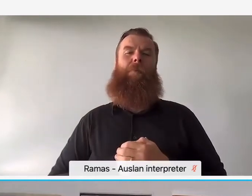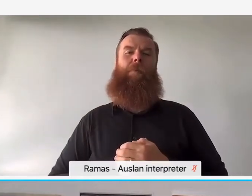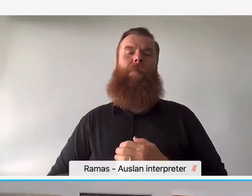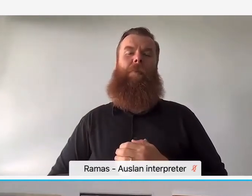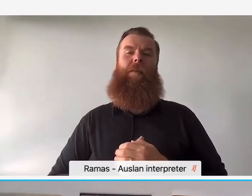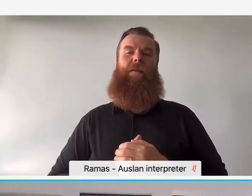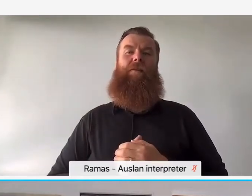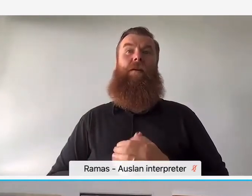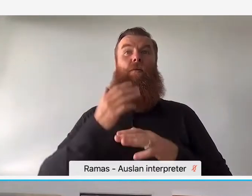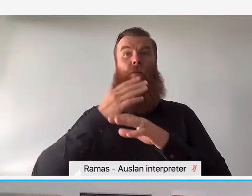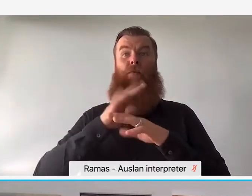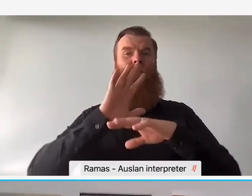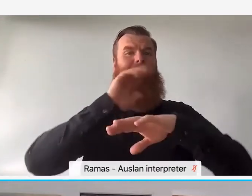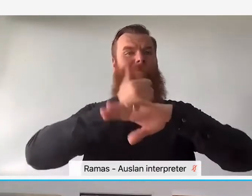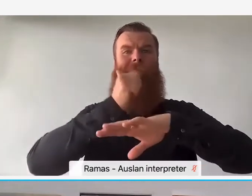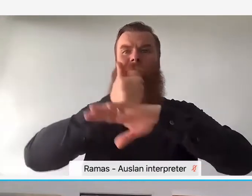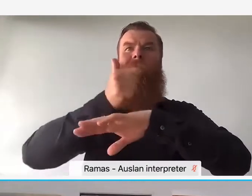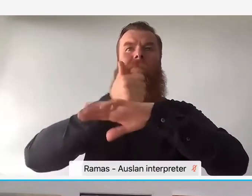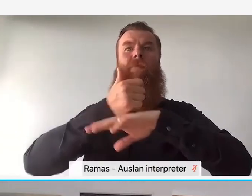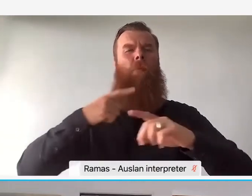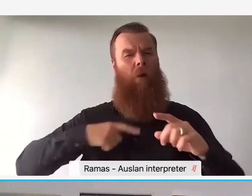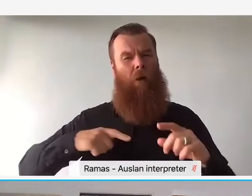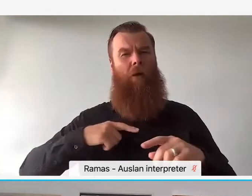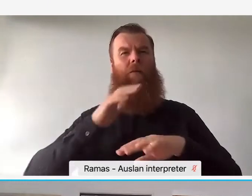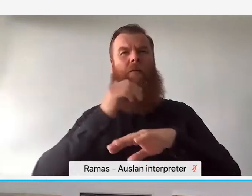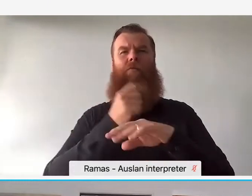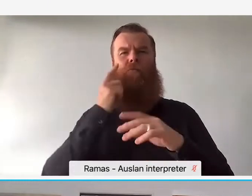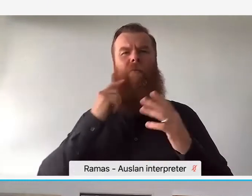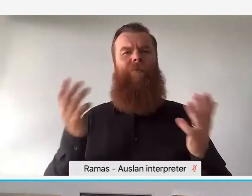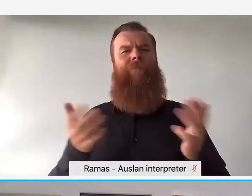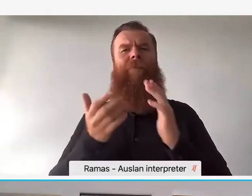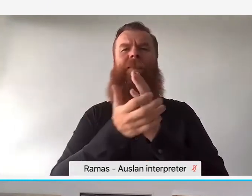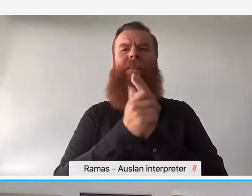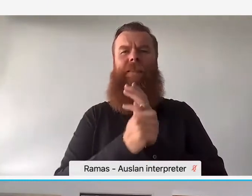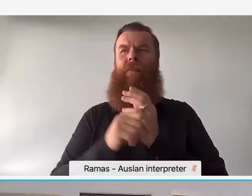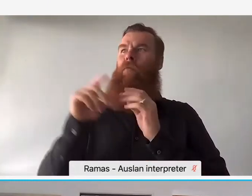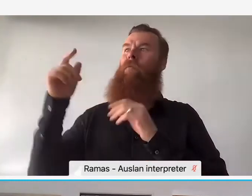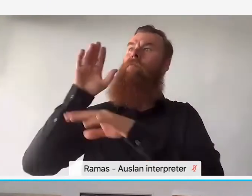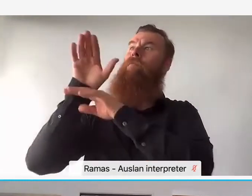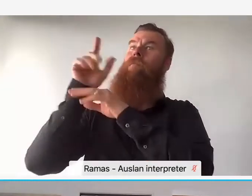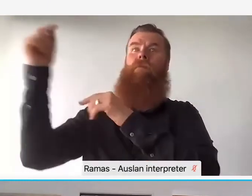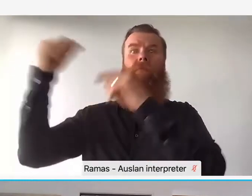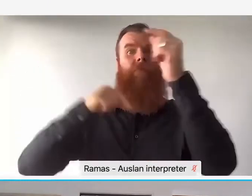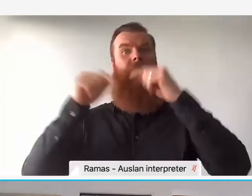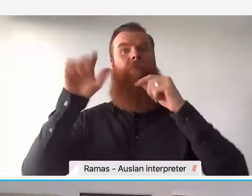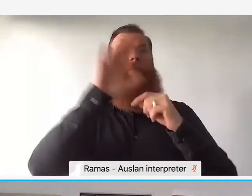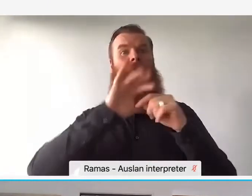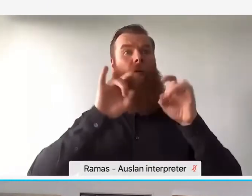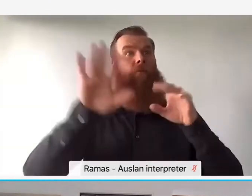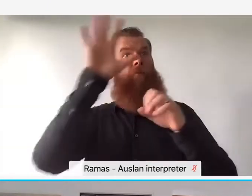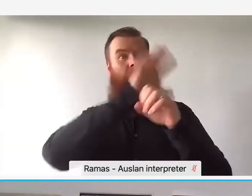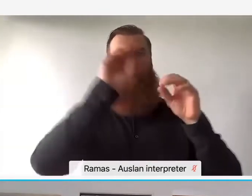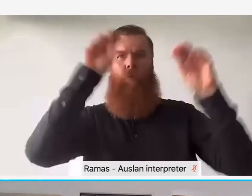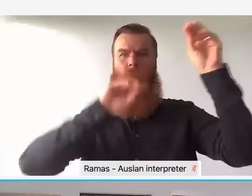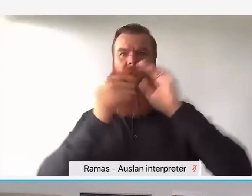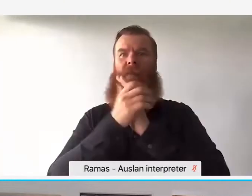to basically promote the skilled migration program throughout the country, and also liaise with